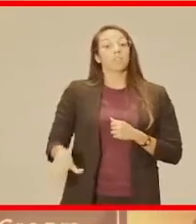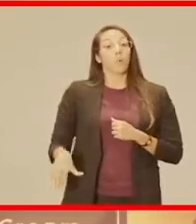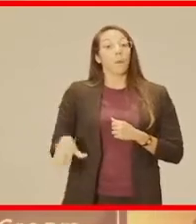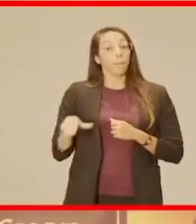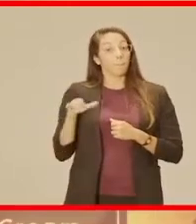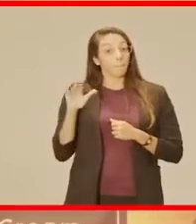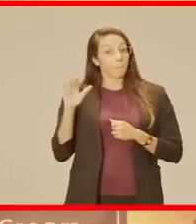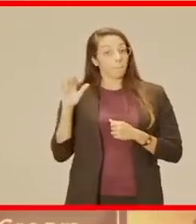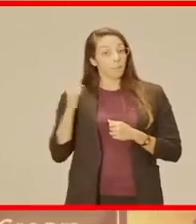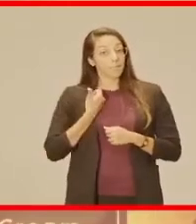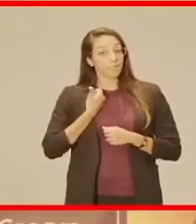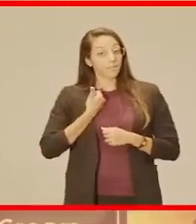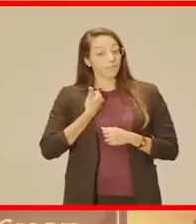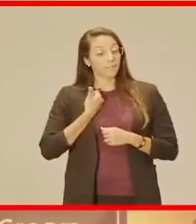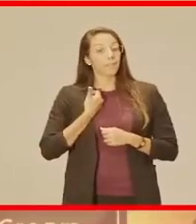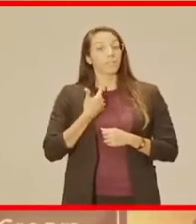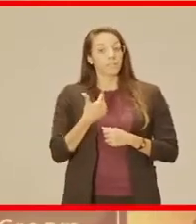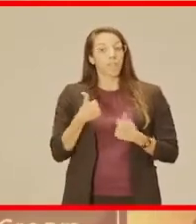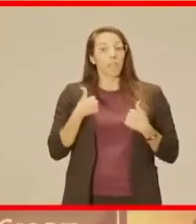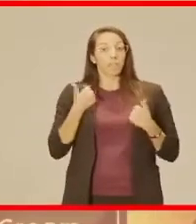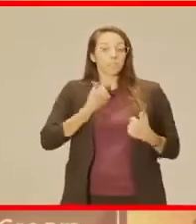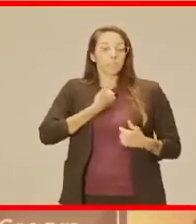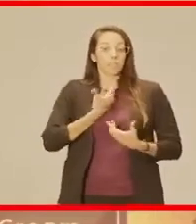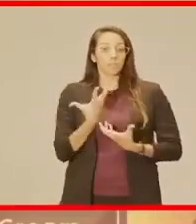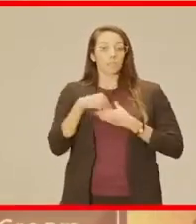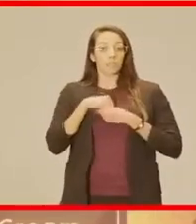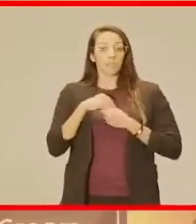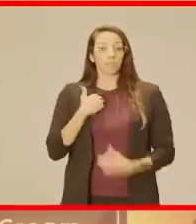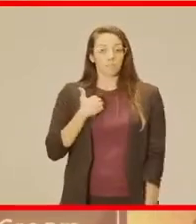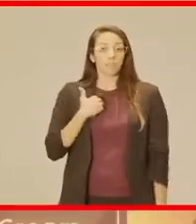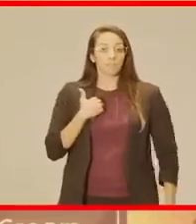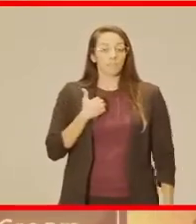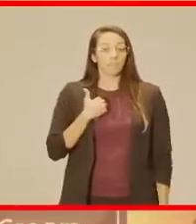as a person with autism who enjoyed anime,